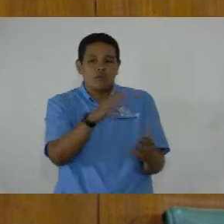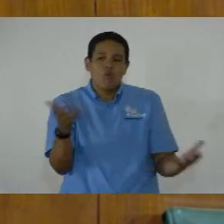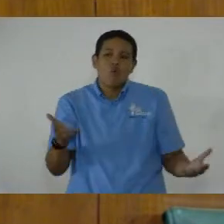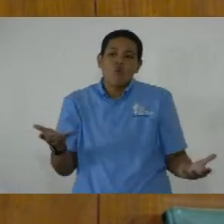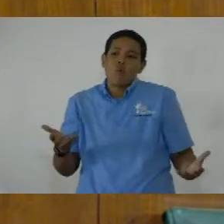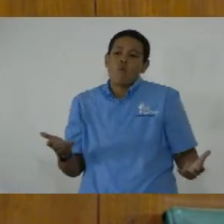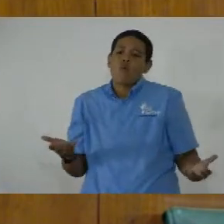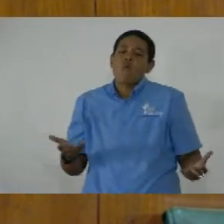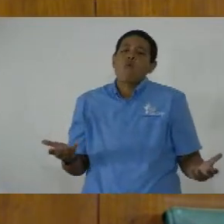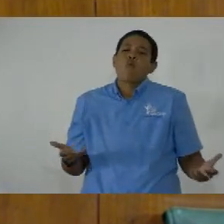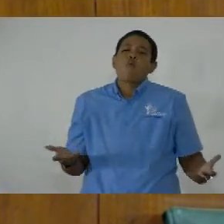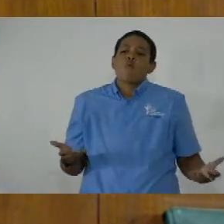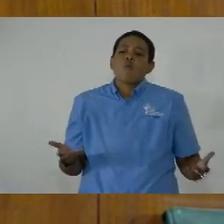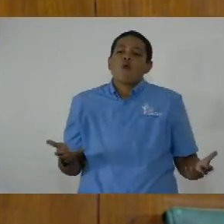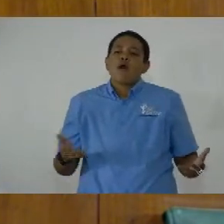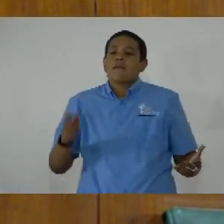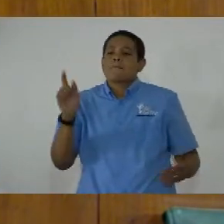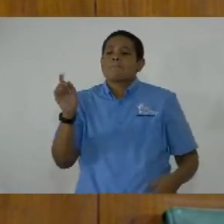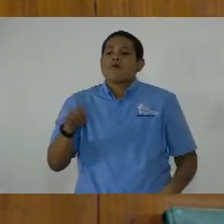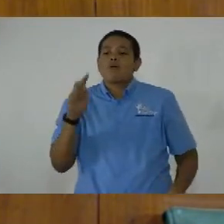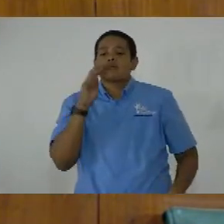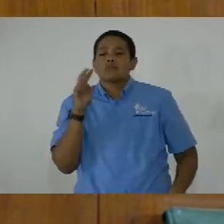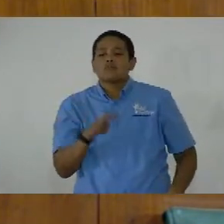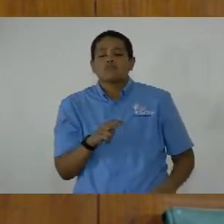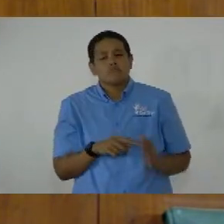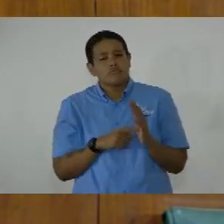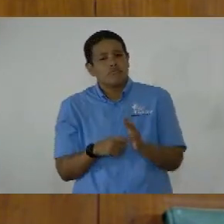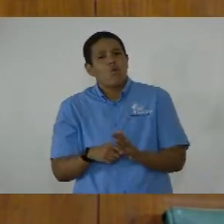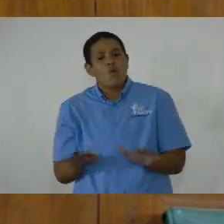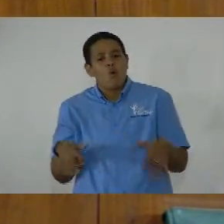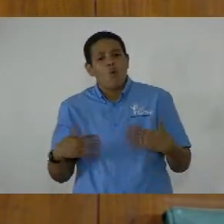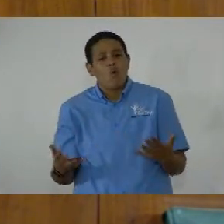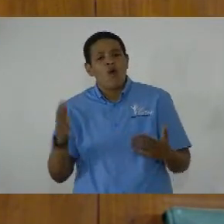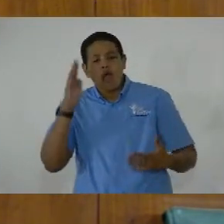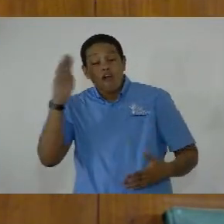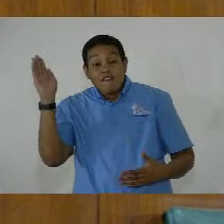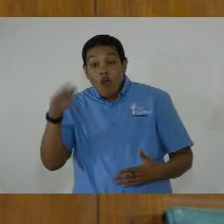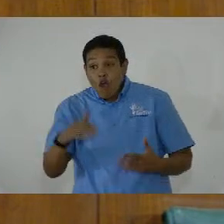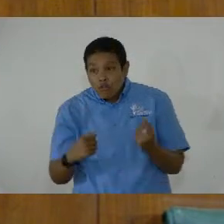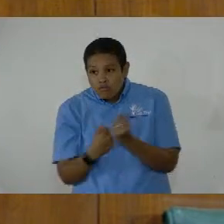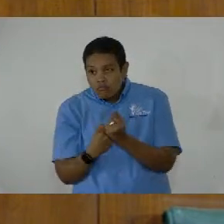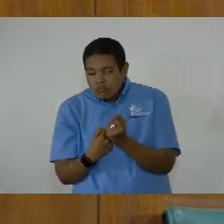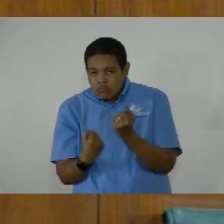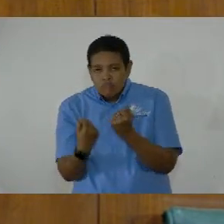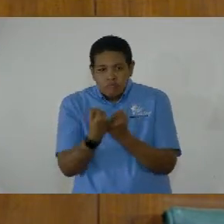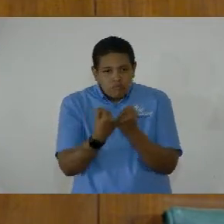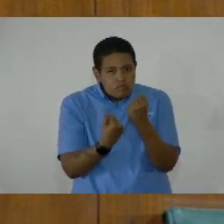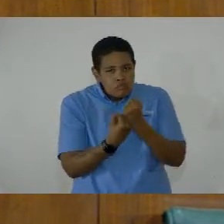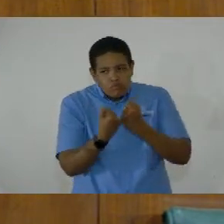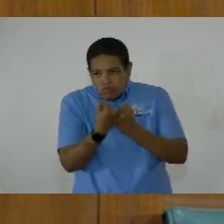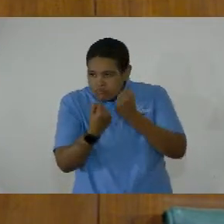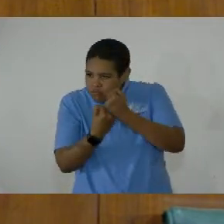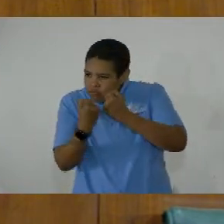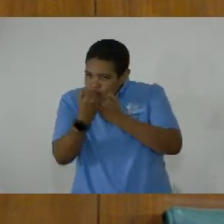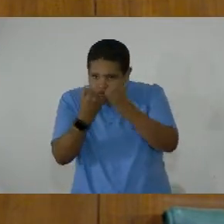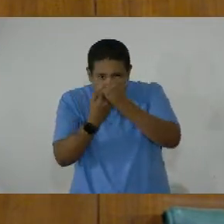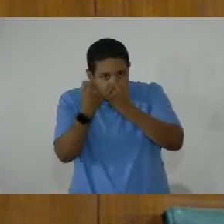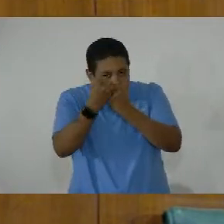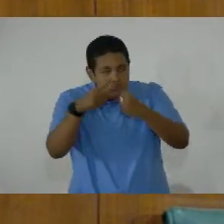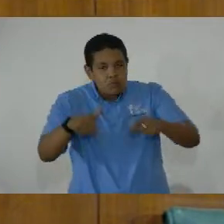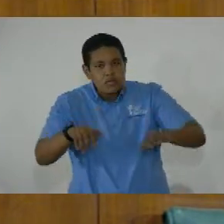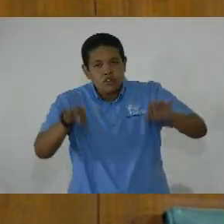Madam Speaker, must be an exercise of all hands on deck in this critical